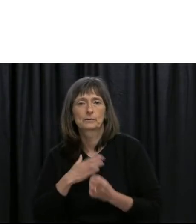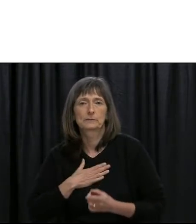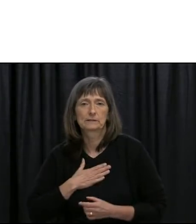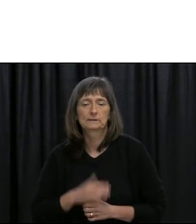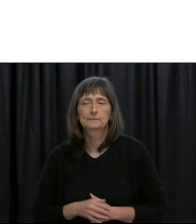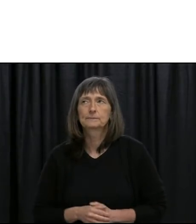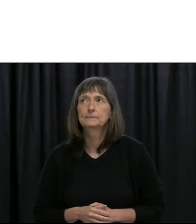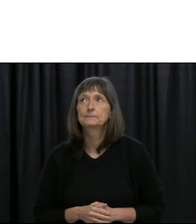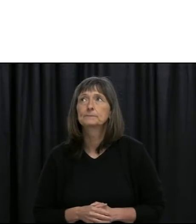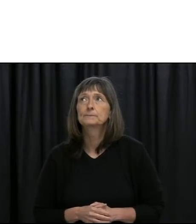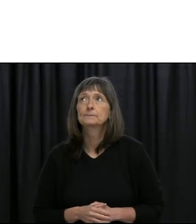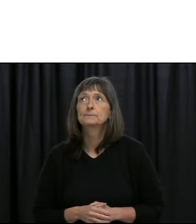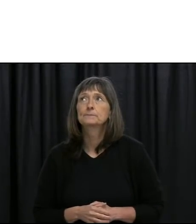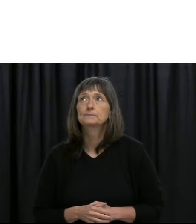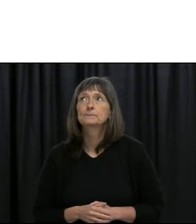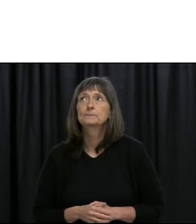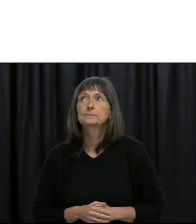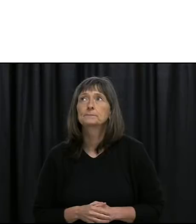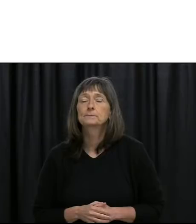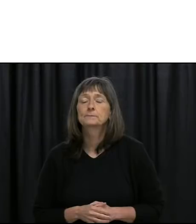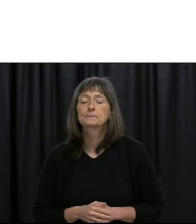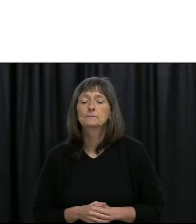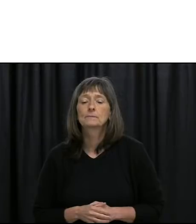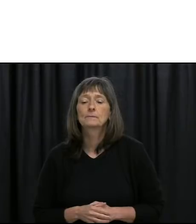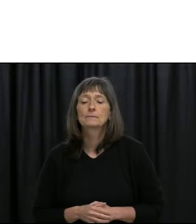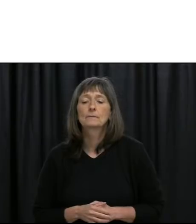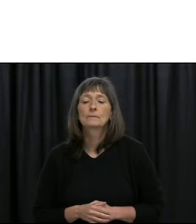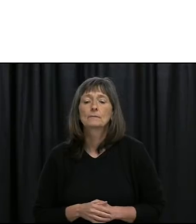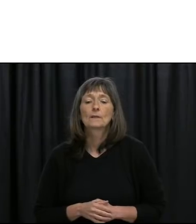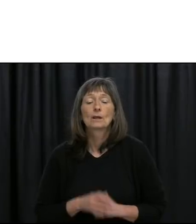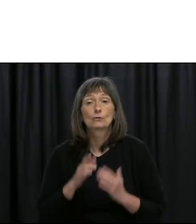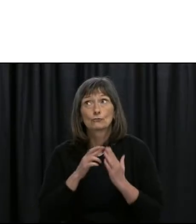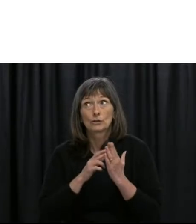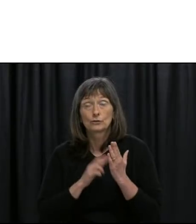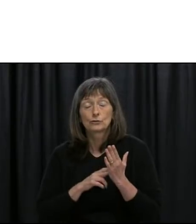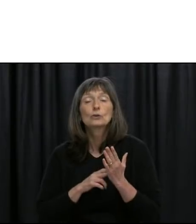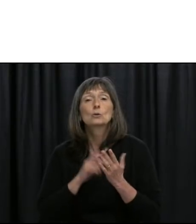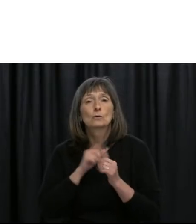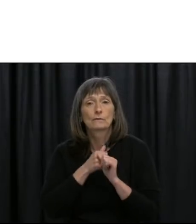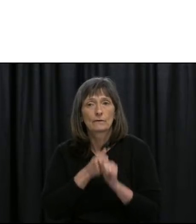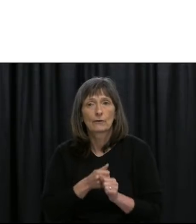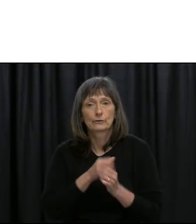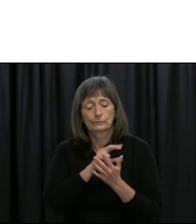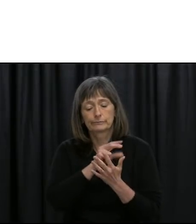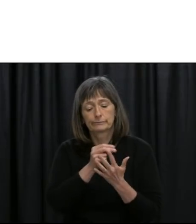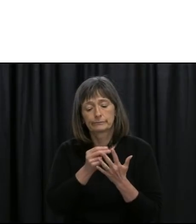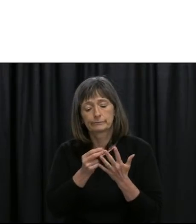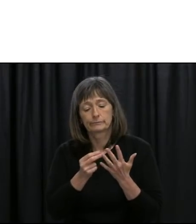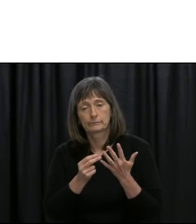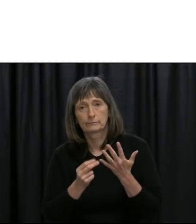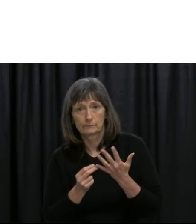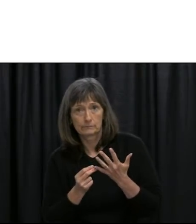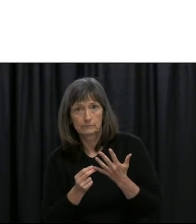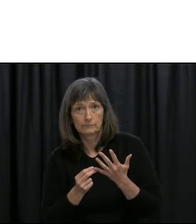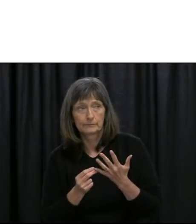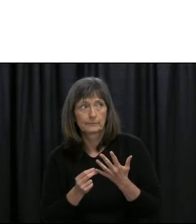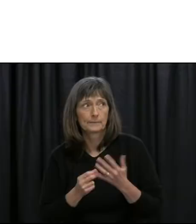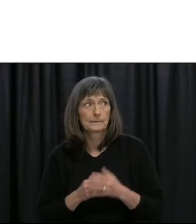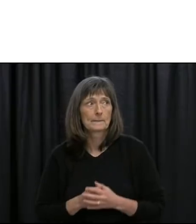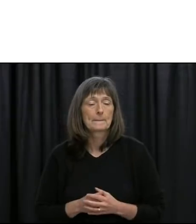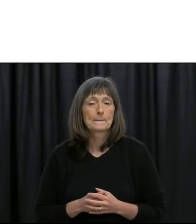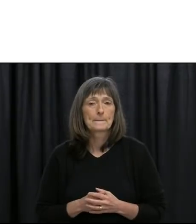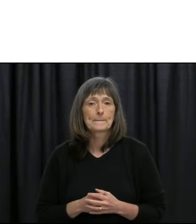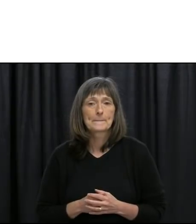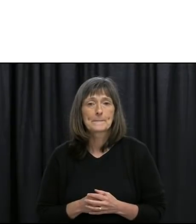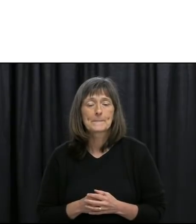for response. Reporters will ask questions in the order they registered for today's call. Please do not press star 1 until your name has